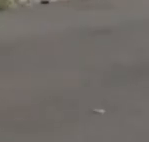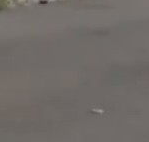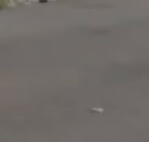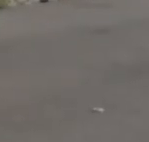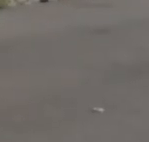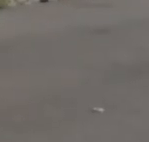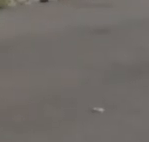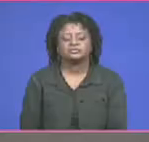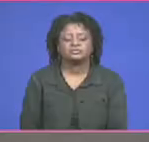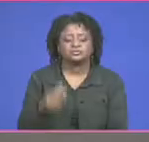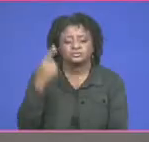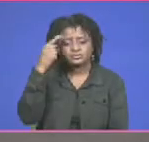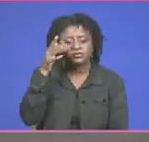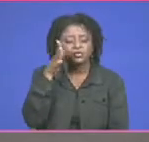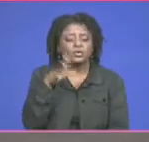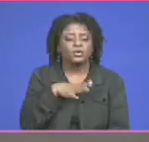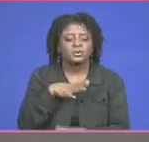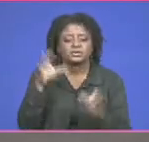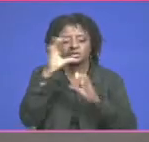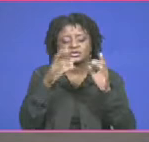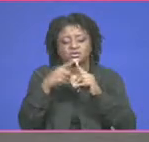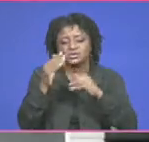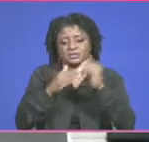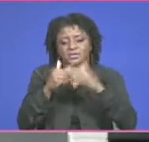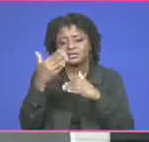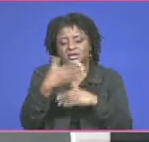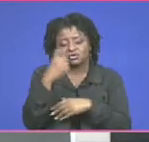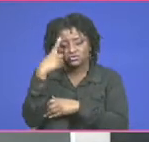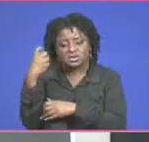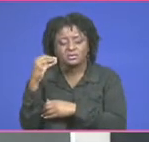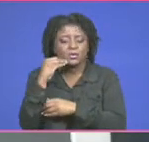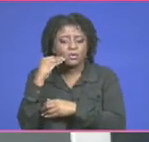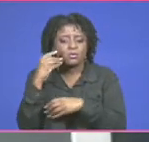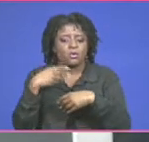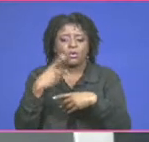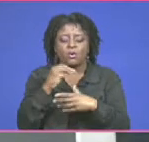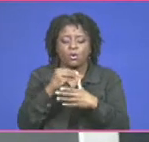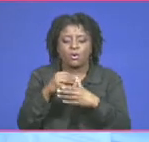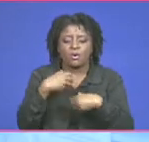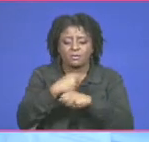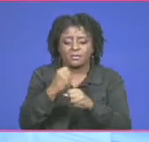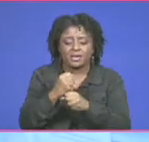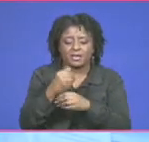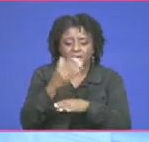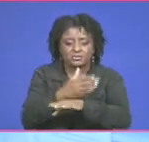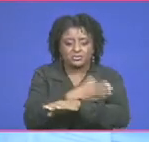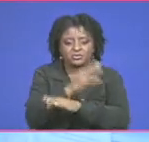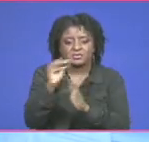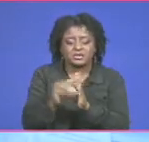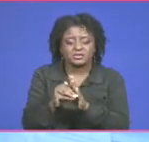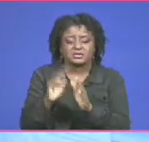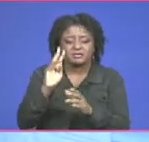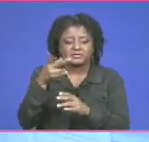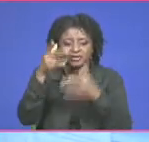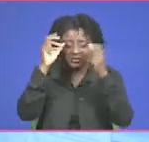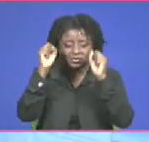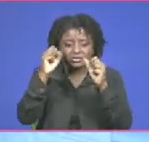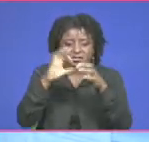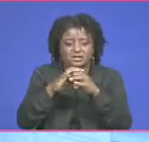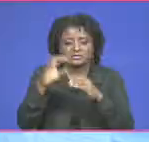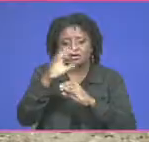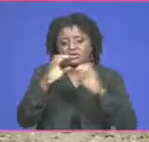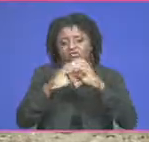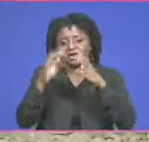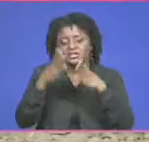For women looking to build their dream home or to make improvements, Vice President of the Bahamian Contractors Association, Tamika Hanna, says choosing